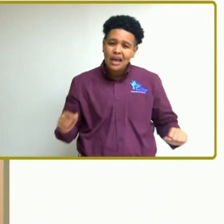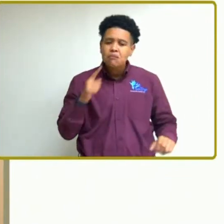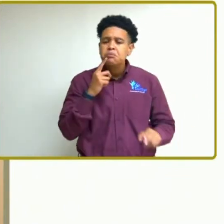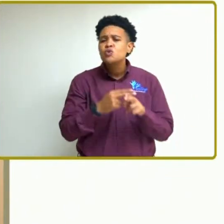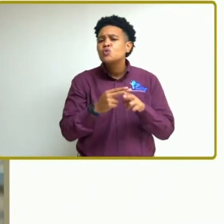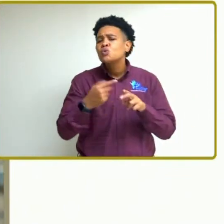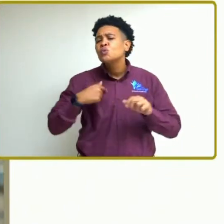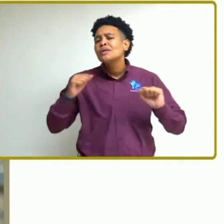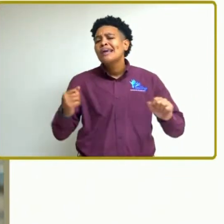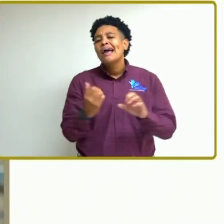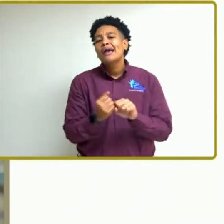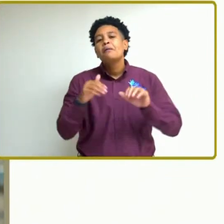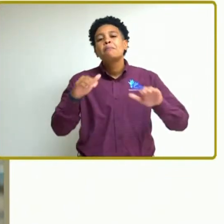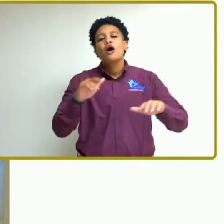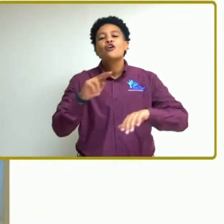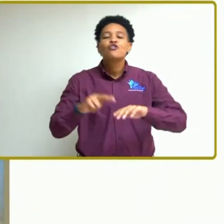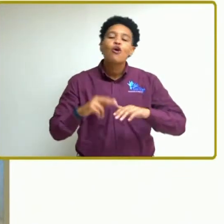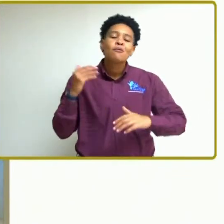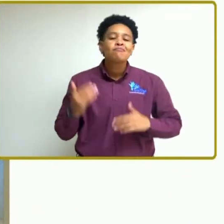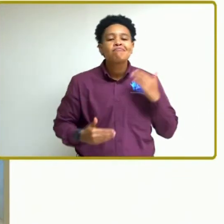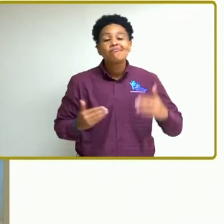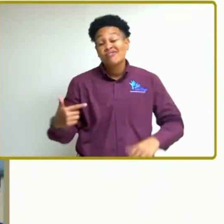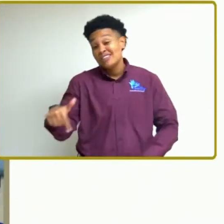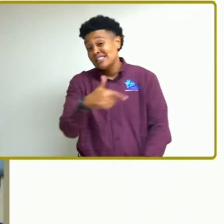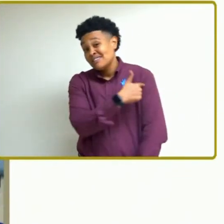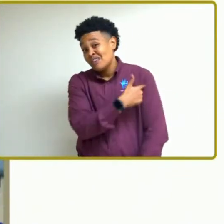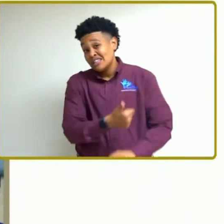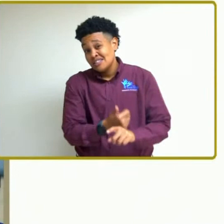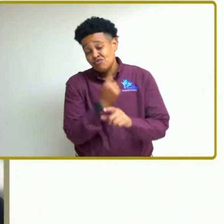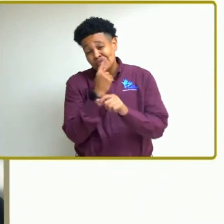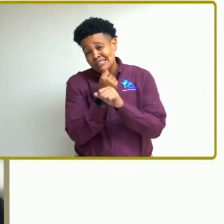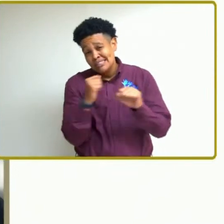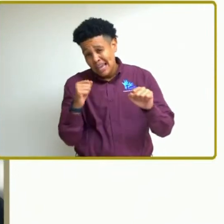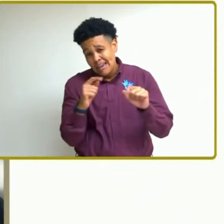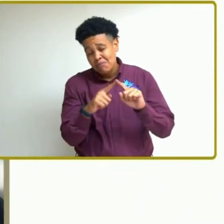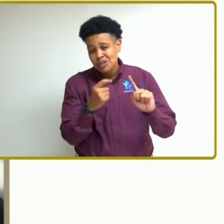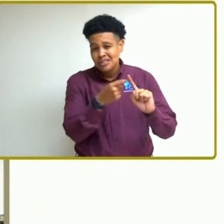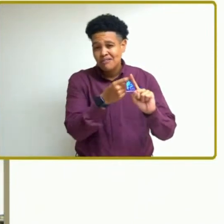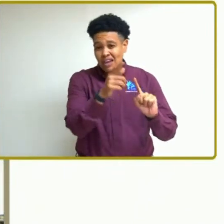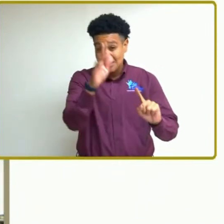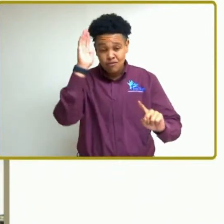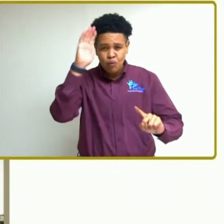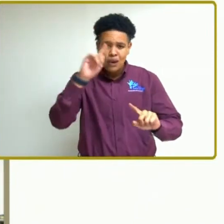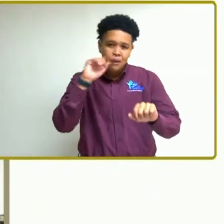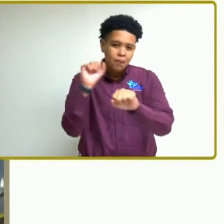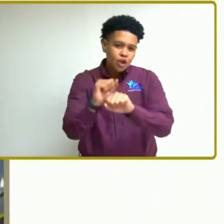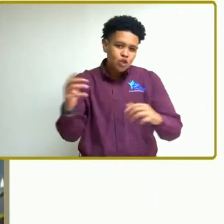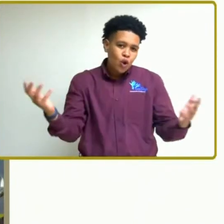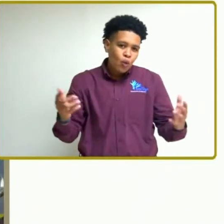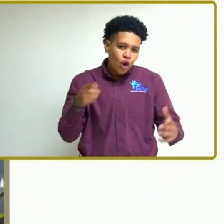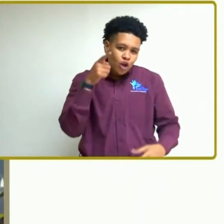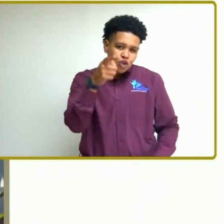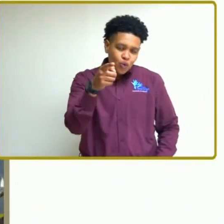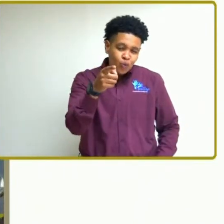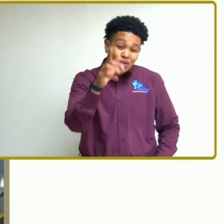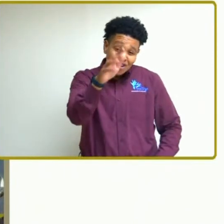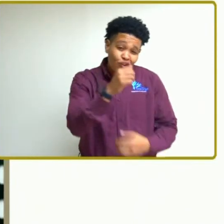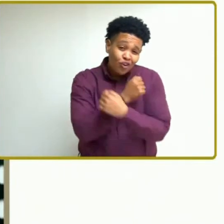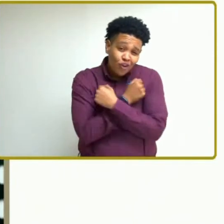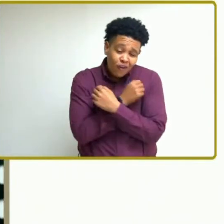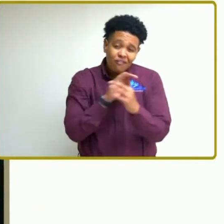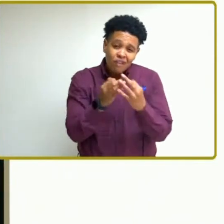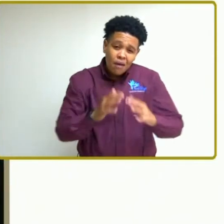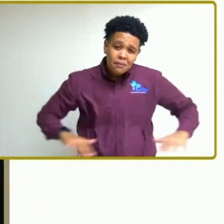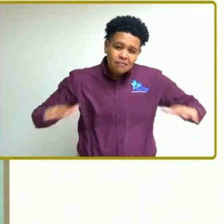soon we can get back to normal. These vaccines are both safe and effective and will ensure that you and your loved ones